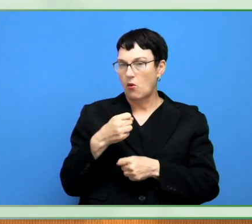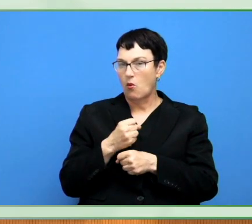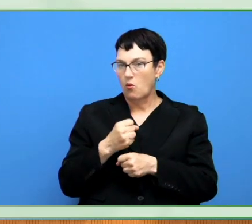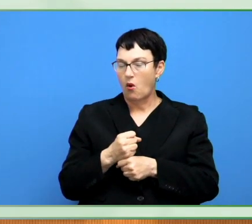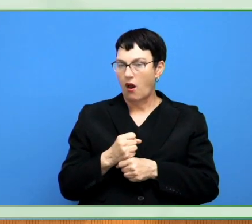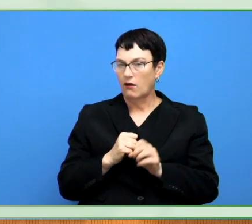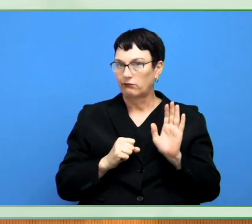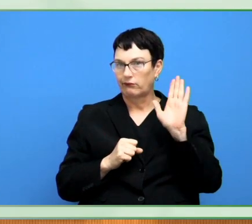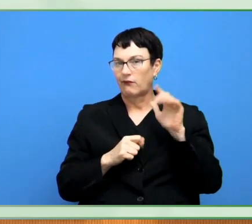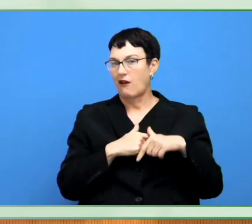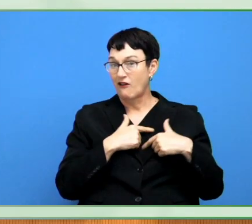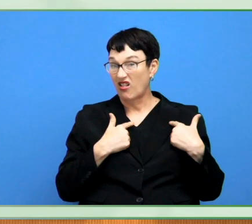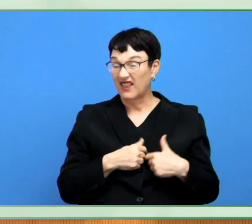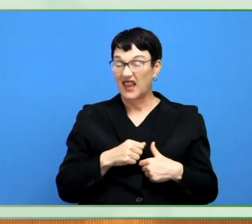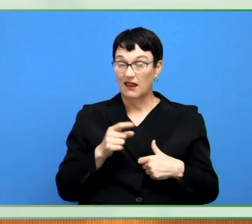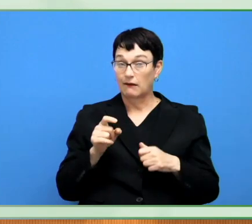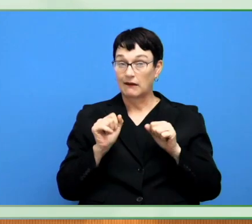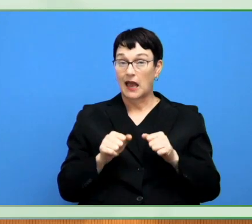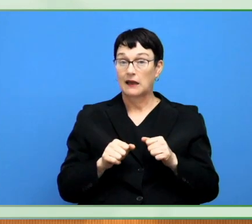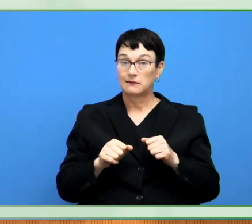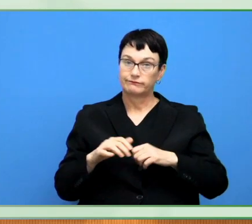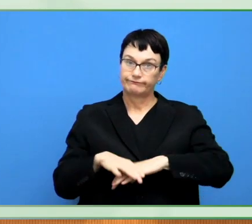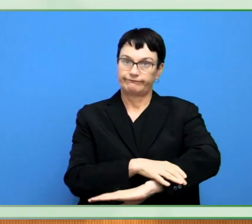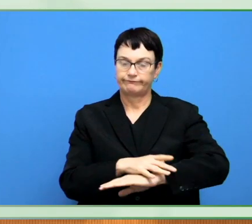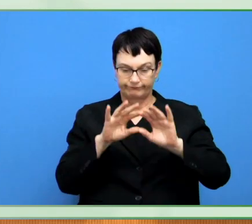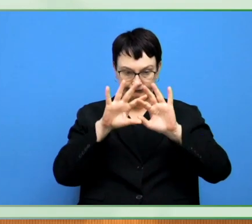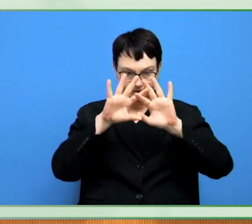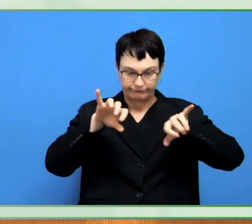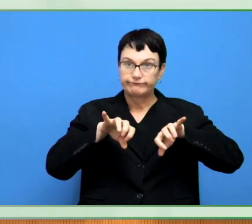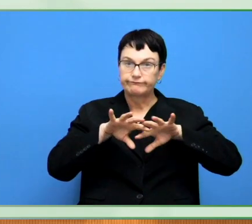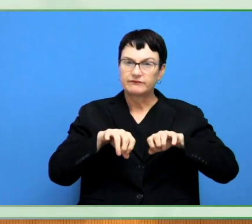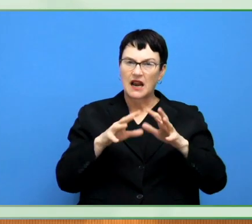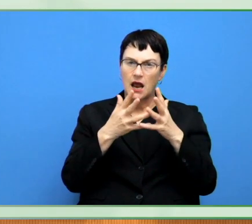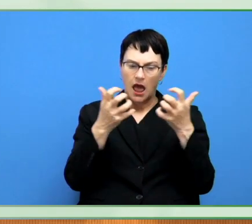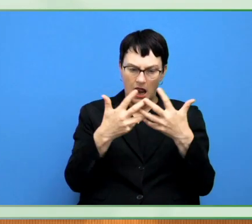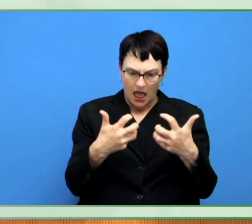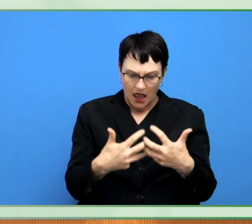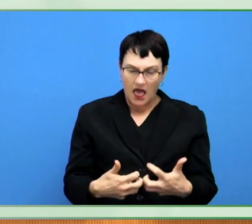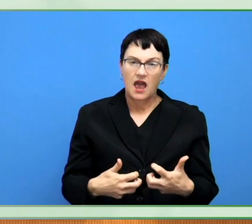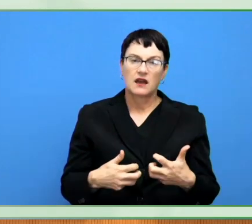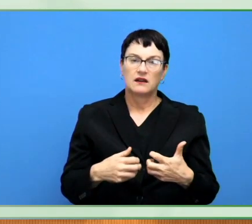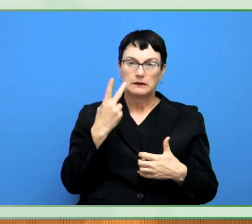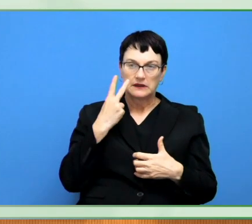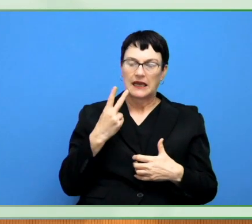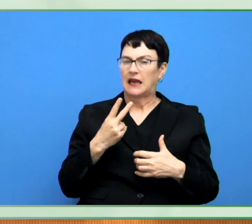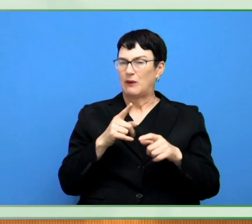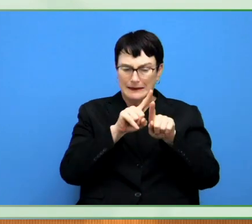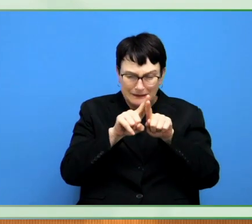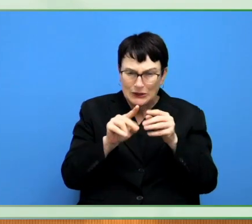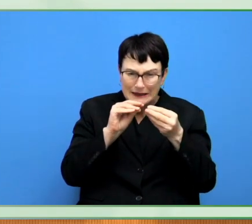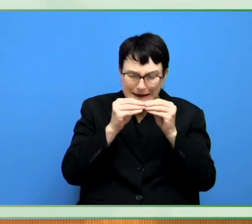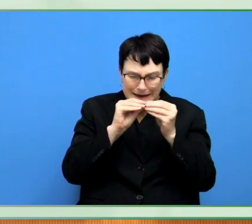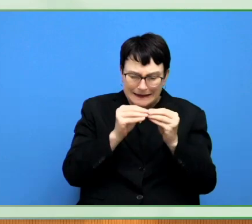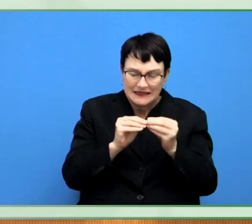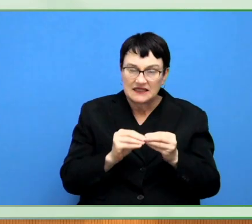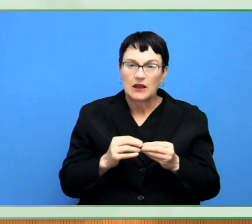can extract the still usable pieces, the knee, the foot, the pylon, all the pieces that we will then very carefully add